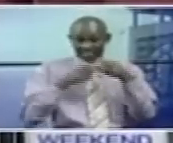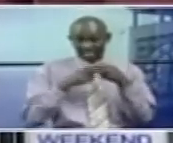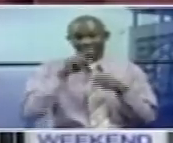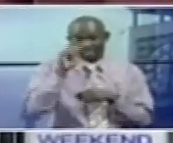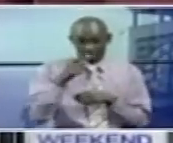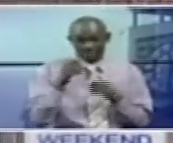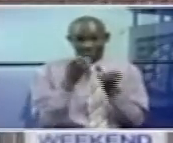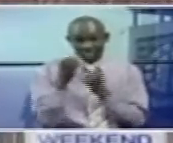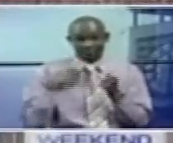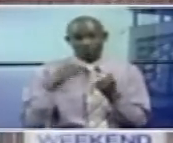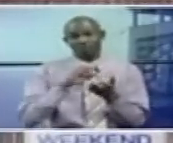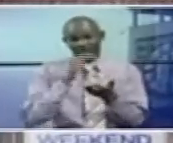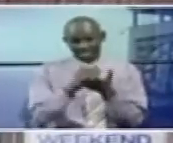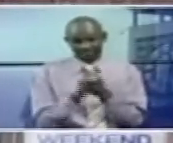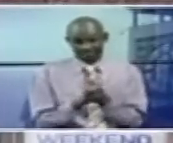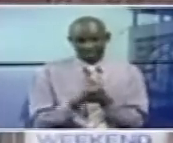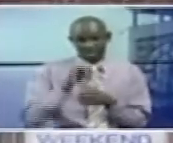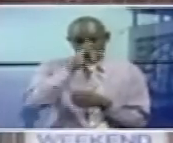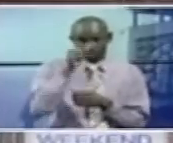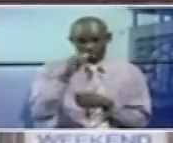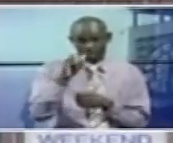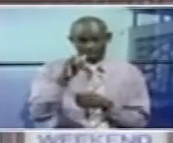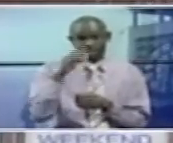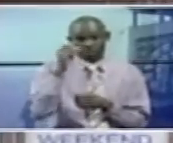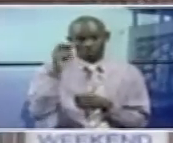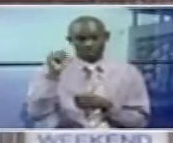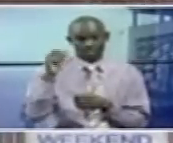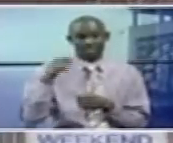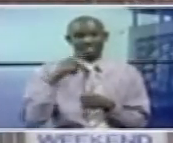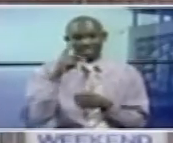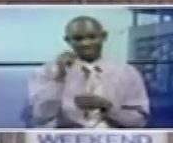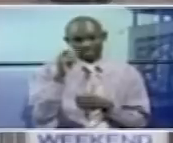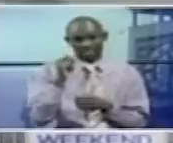for possible funding. Joy Dorinbira, KTN Job Center.